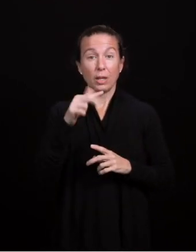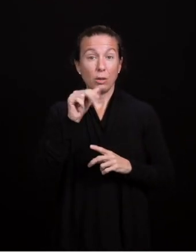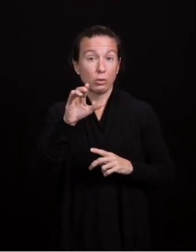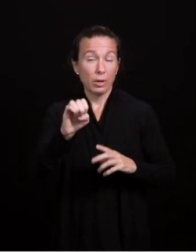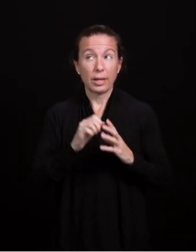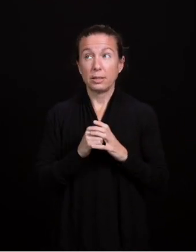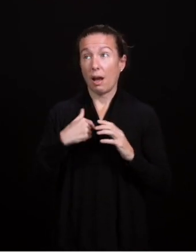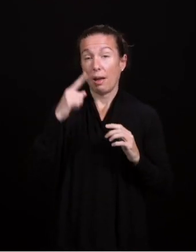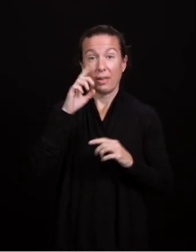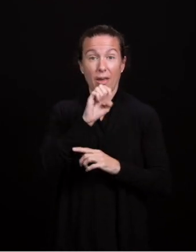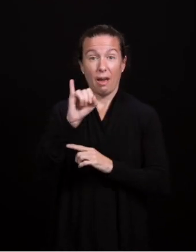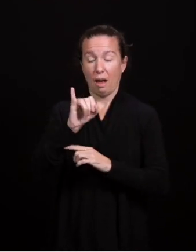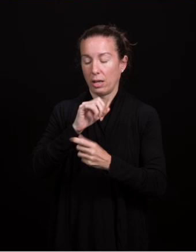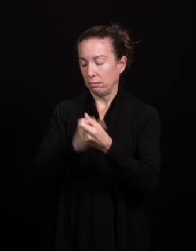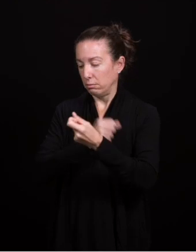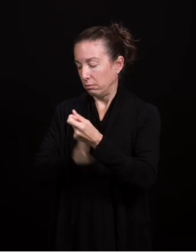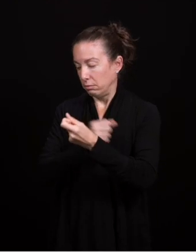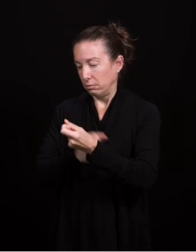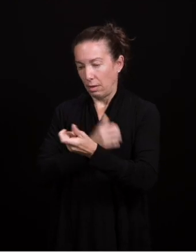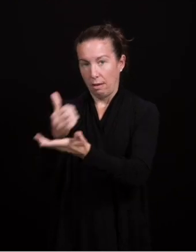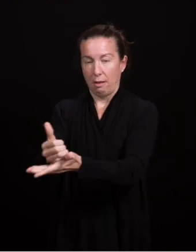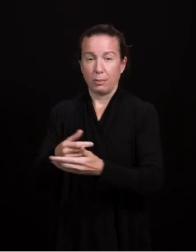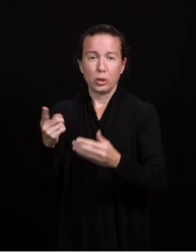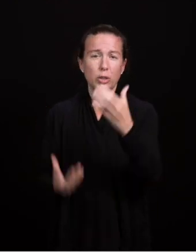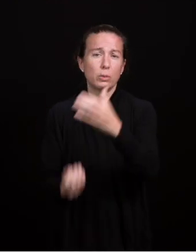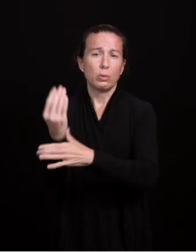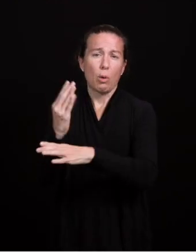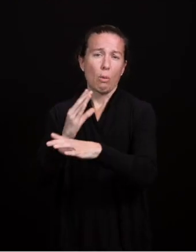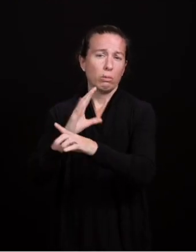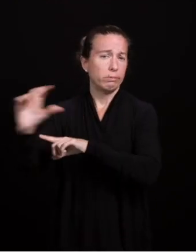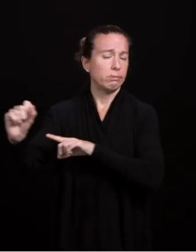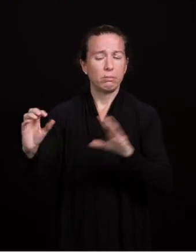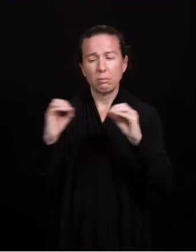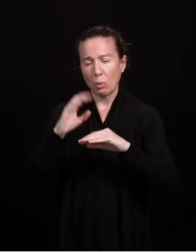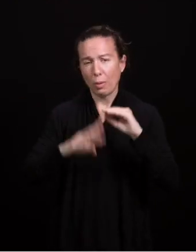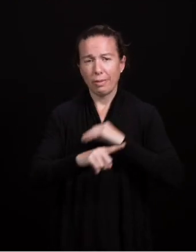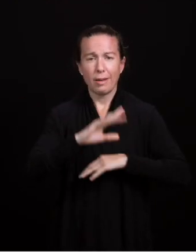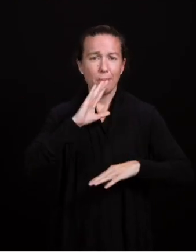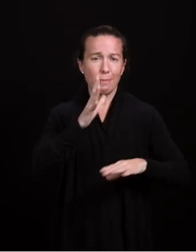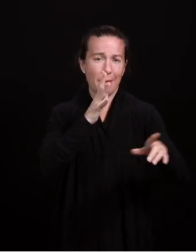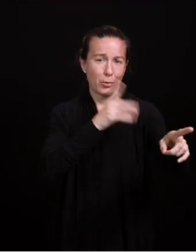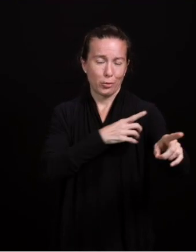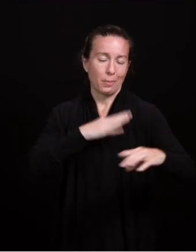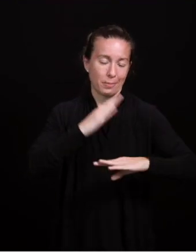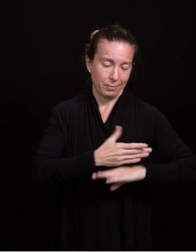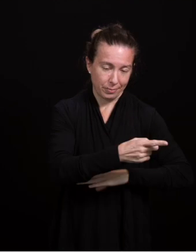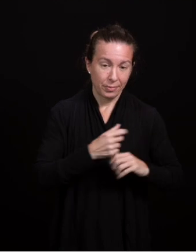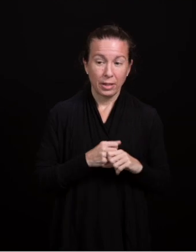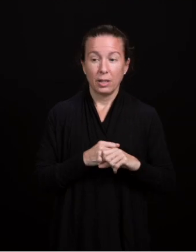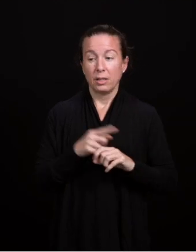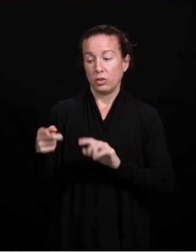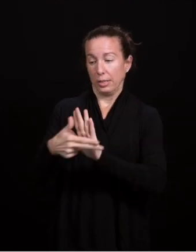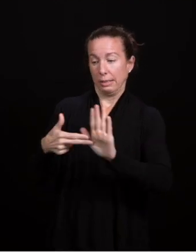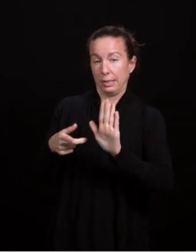I find that she's just taken off and bloomed so much more than her mother did, at this early stage. They have classified